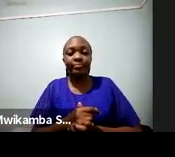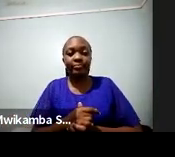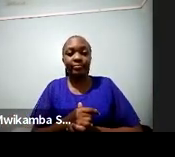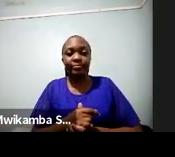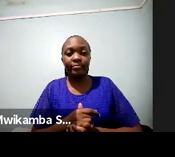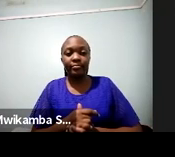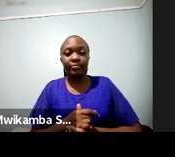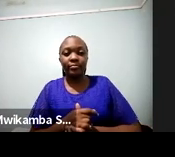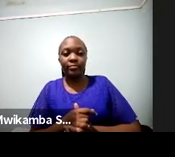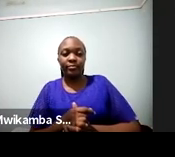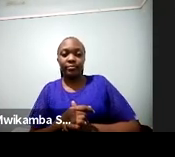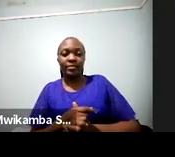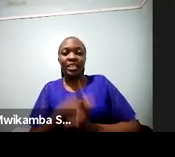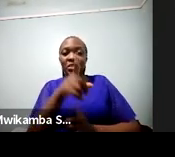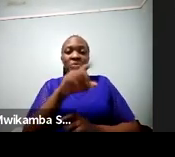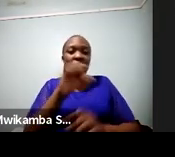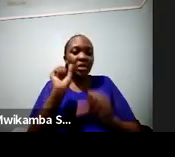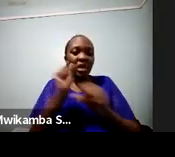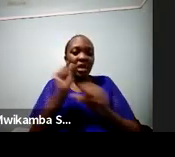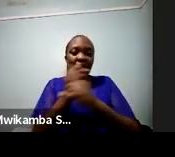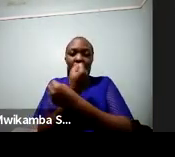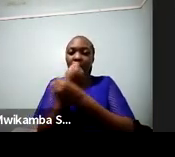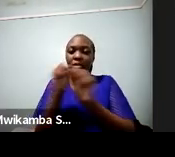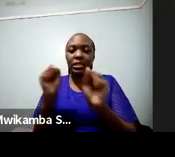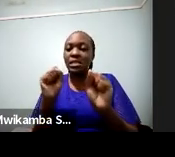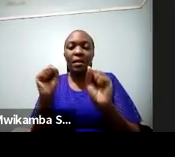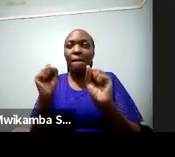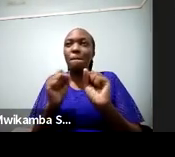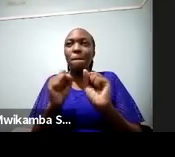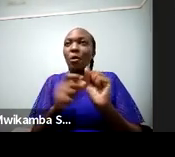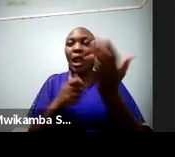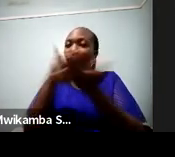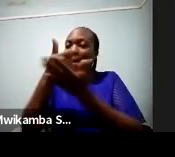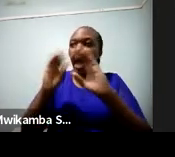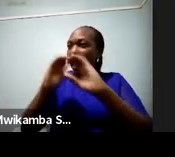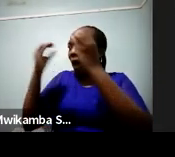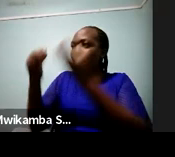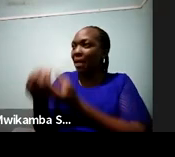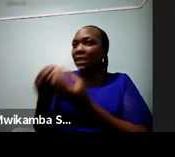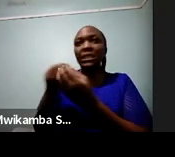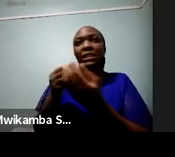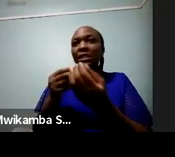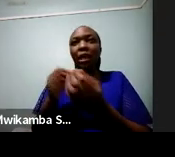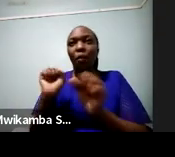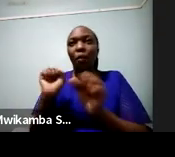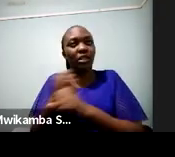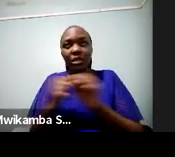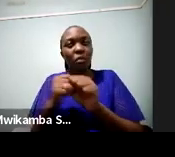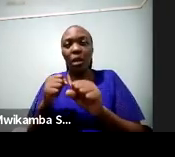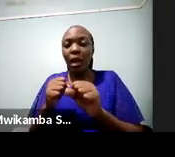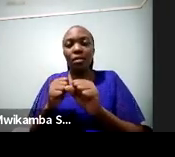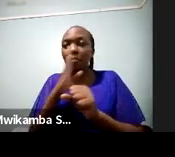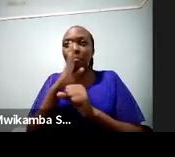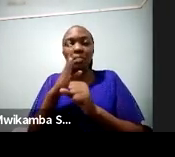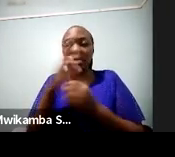family. Unless you are like my friend who said that for him, celibacy is the way to go. All right. Of course,